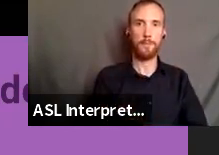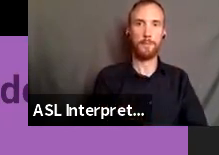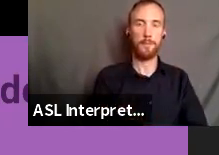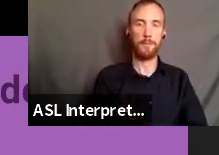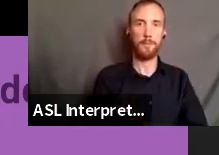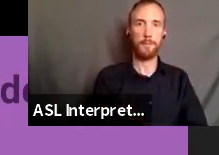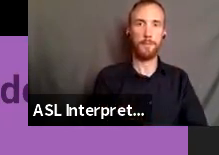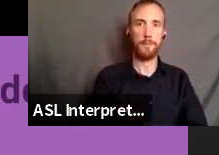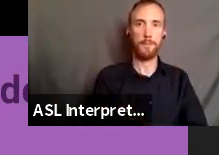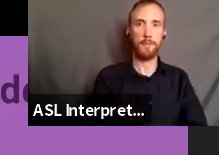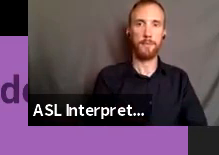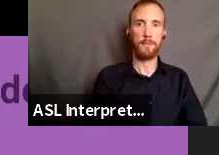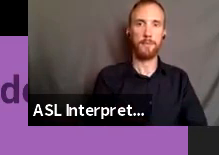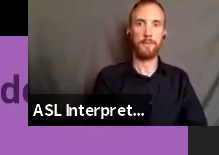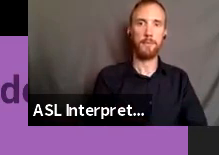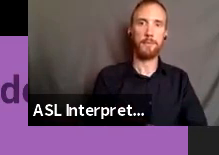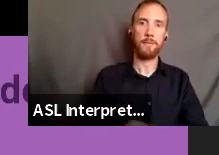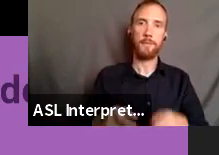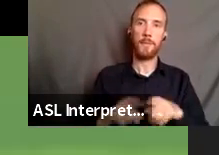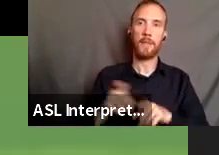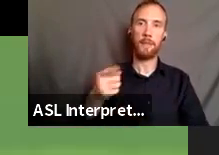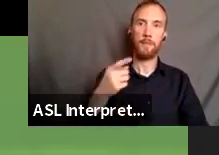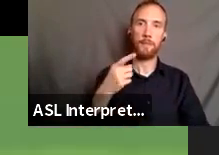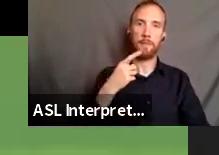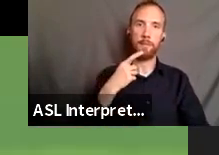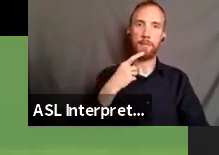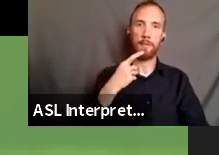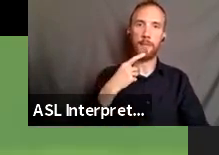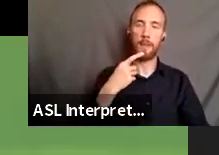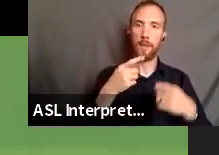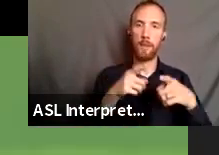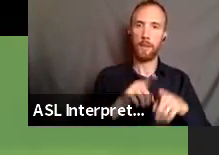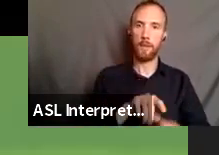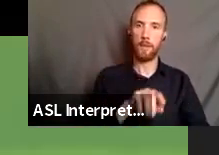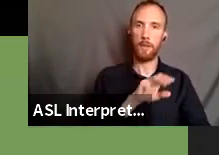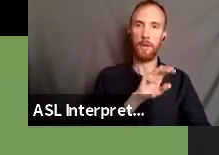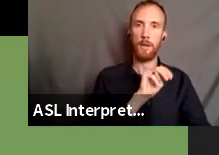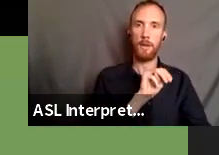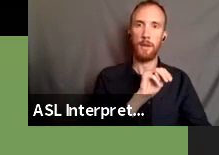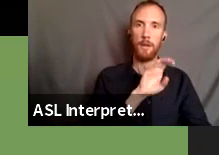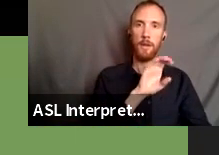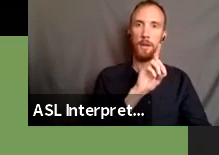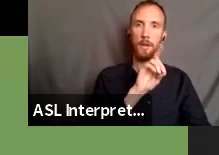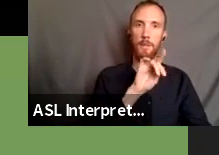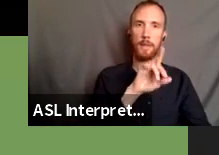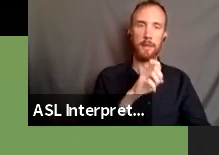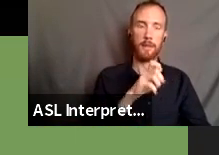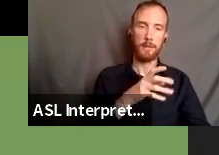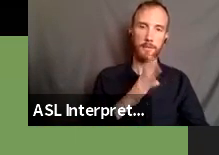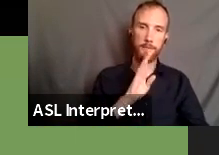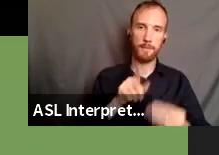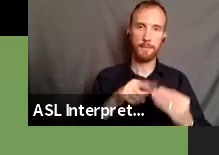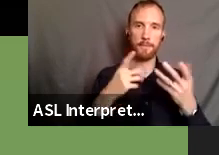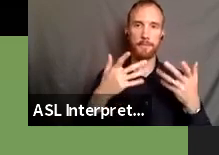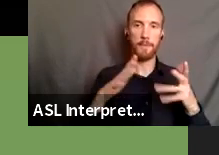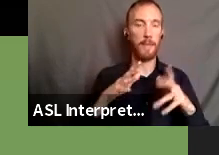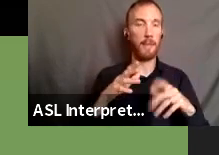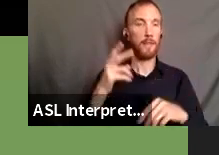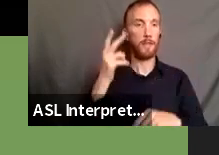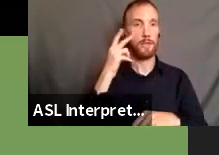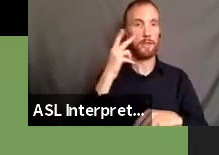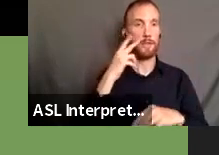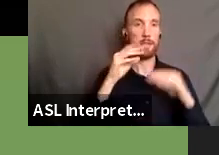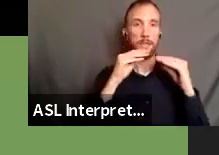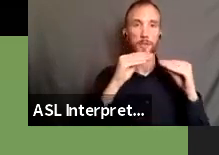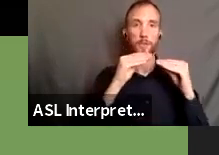as chief chavarria mentioned and even as chief mcdade acknowledged um and as you may have even seen in our instructional priorities